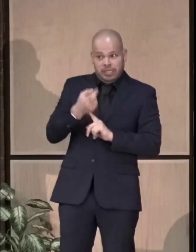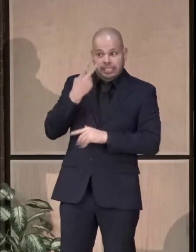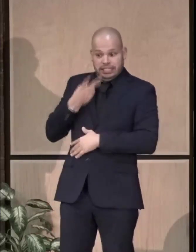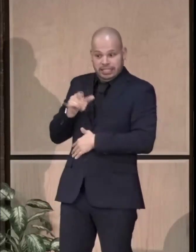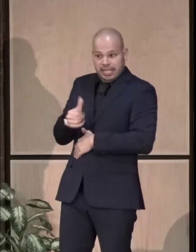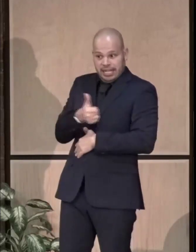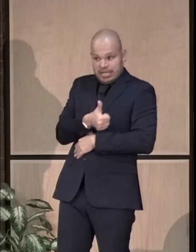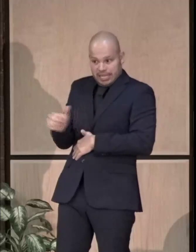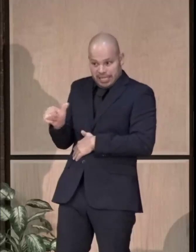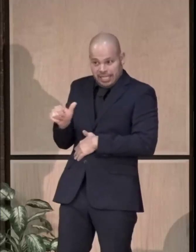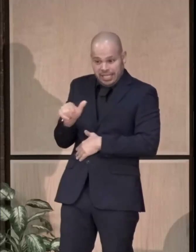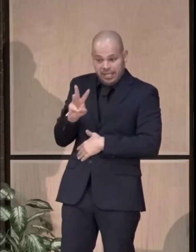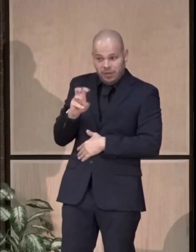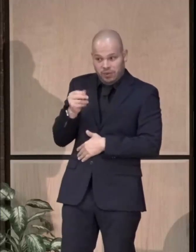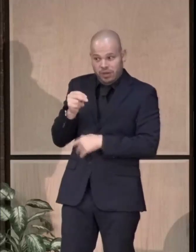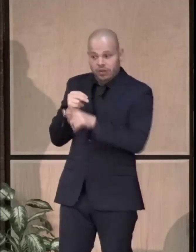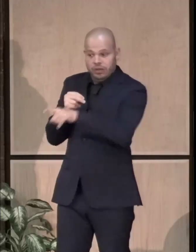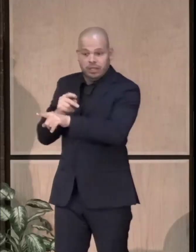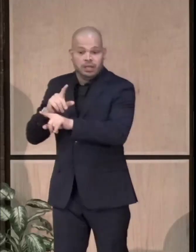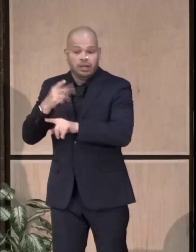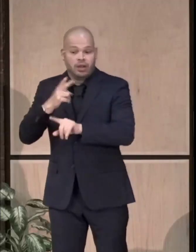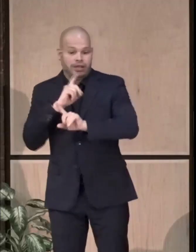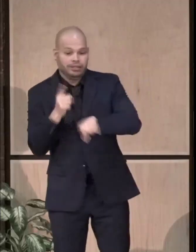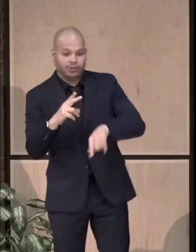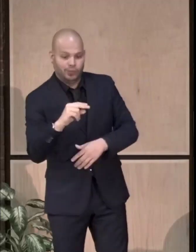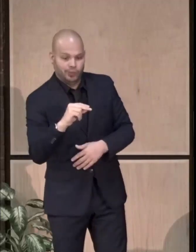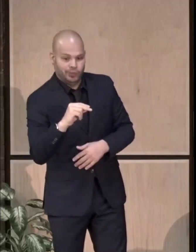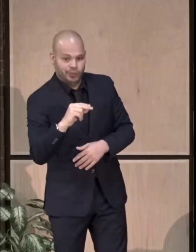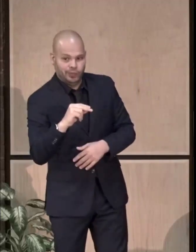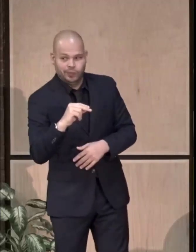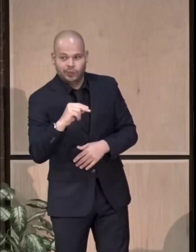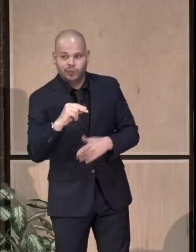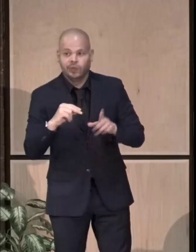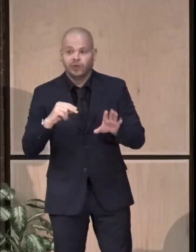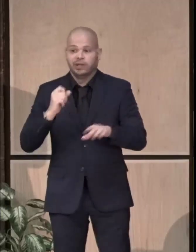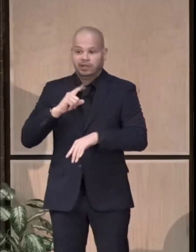no. He had not seen any of the firearms. So based on my